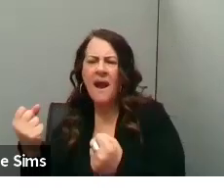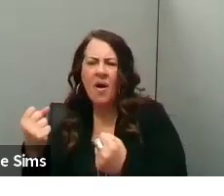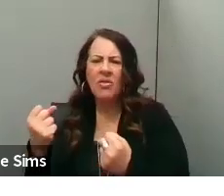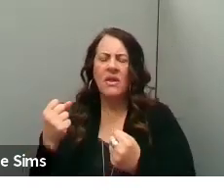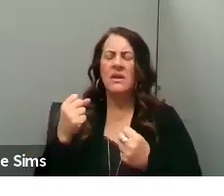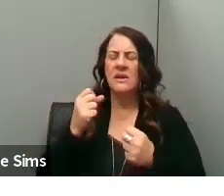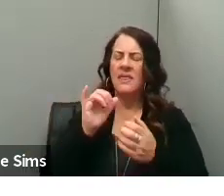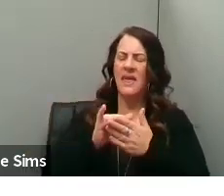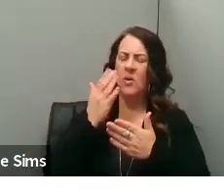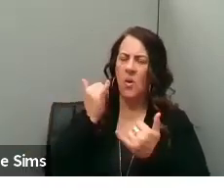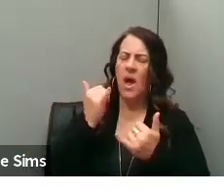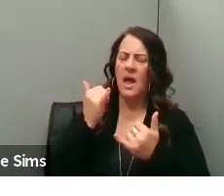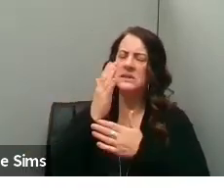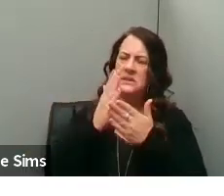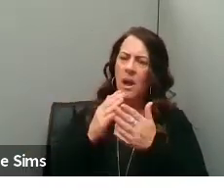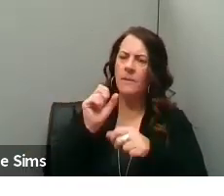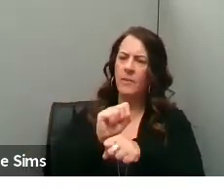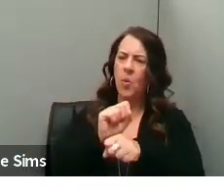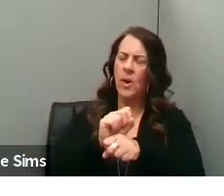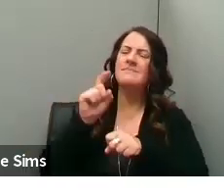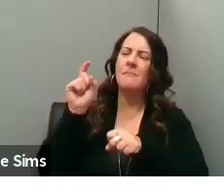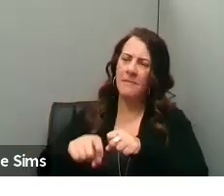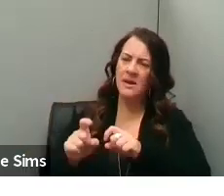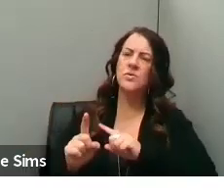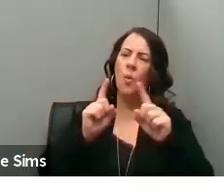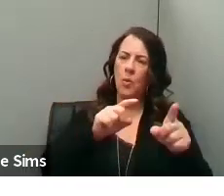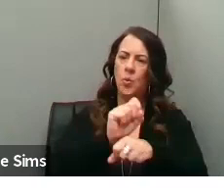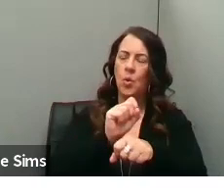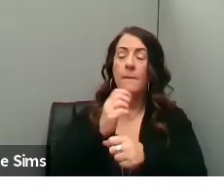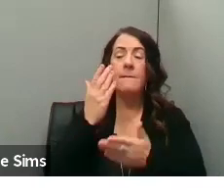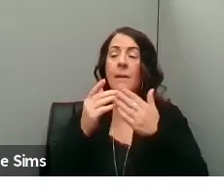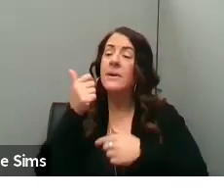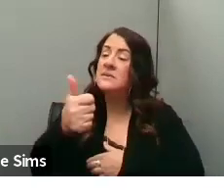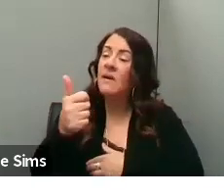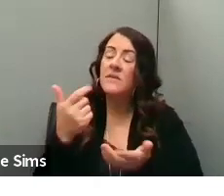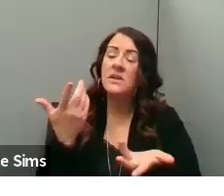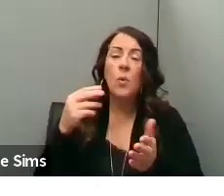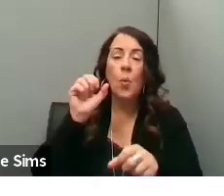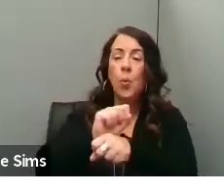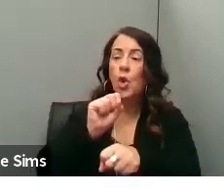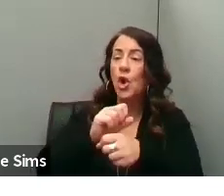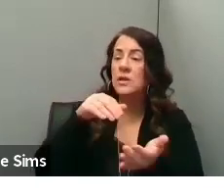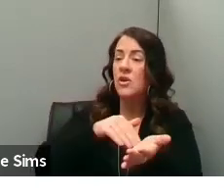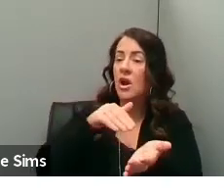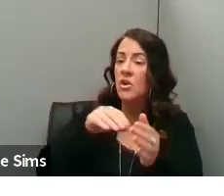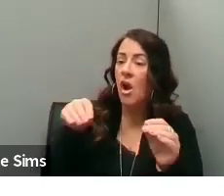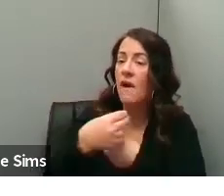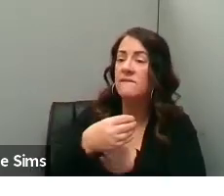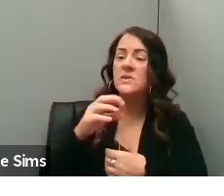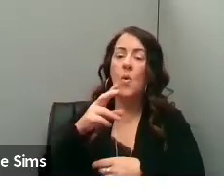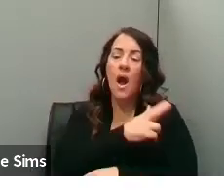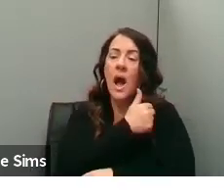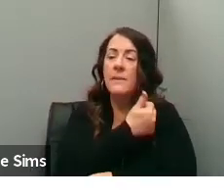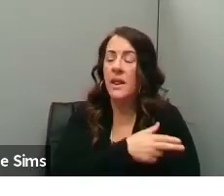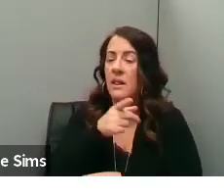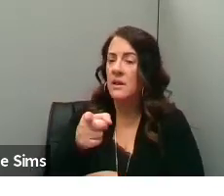country. So an essential employee can be a healthcare employee, someone that works at a doctor's office or a